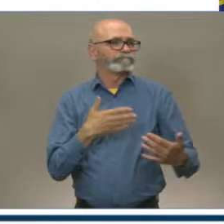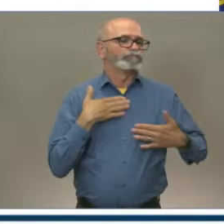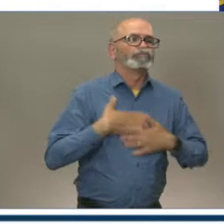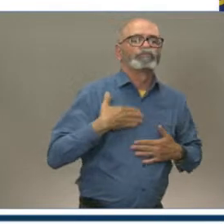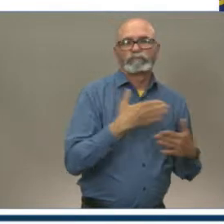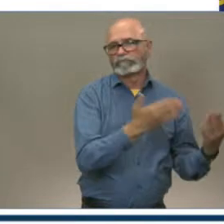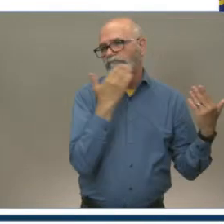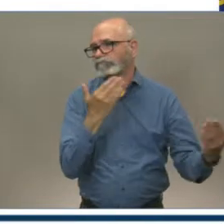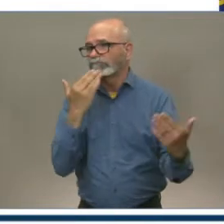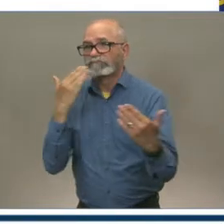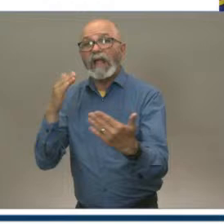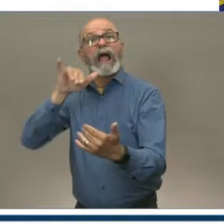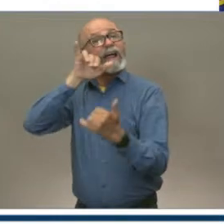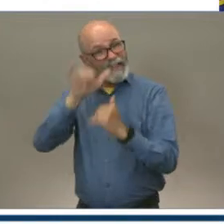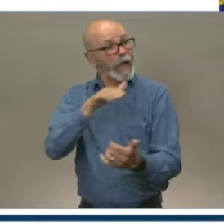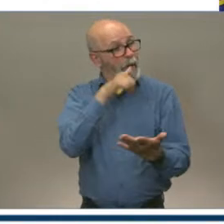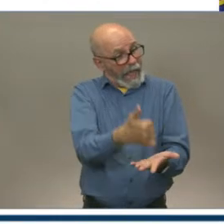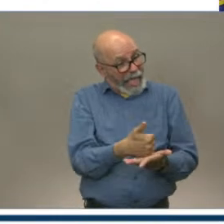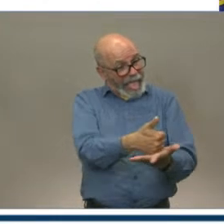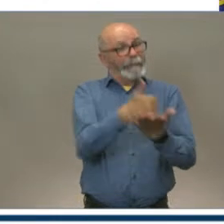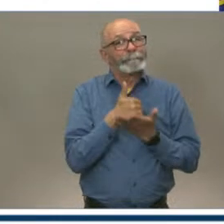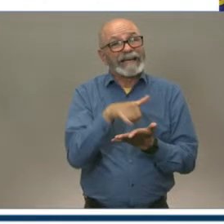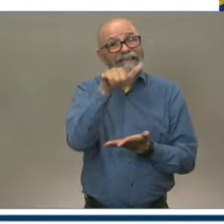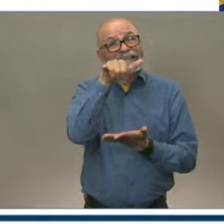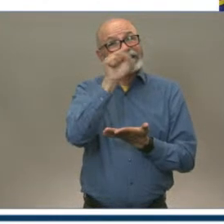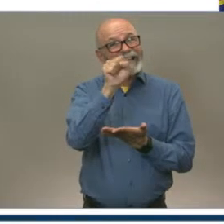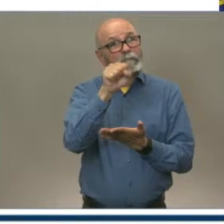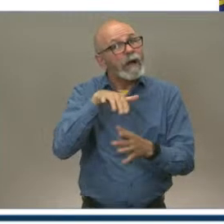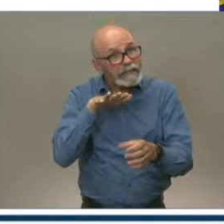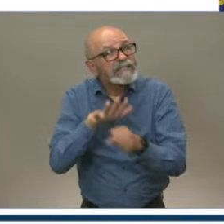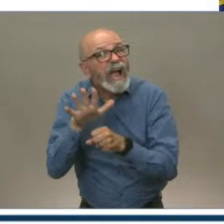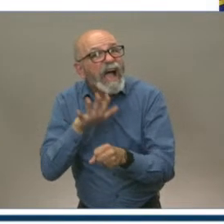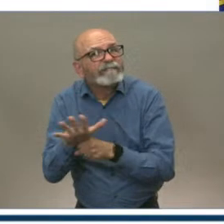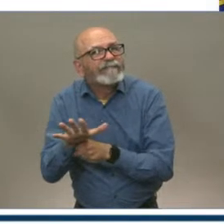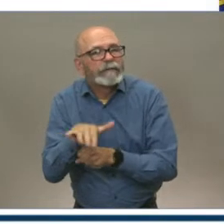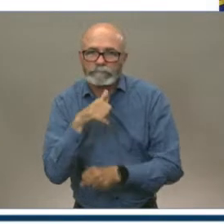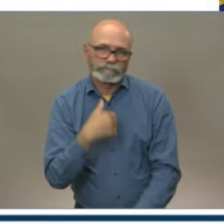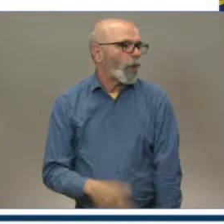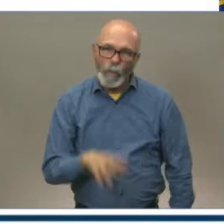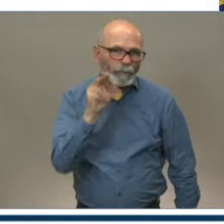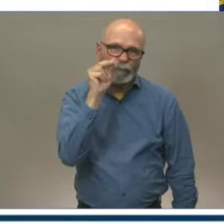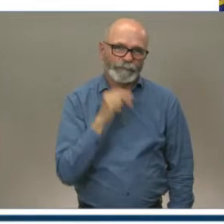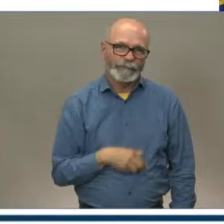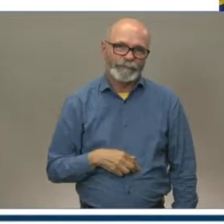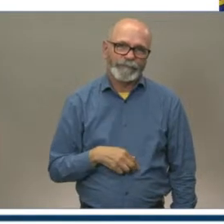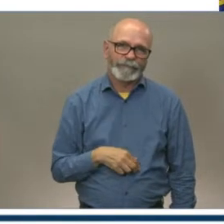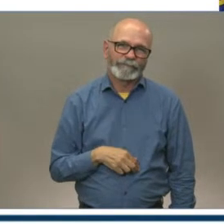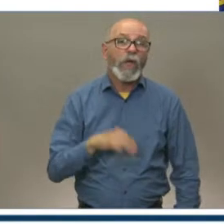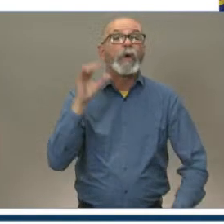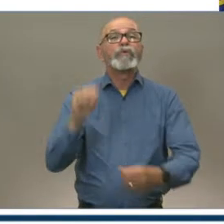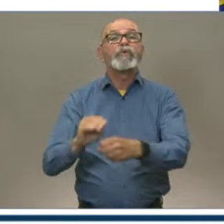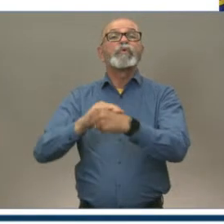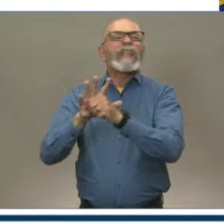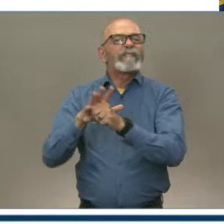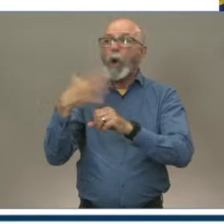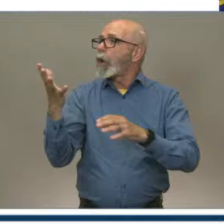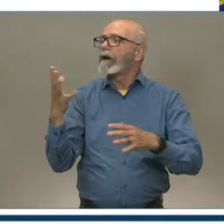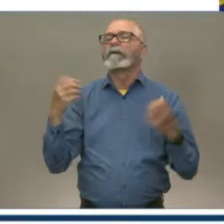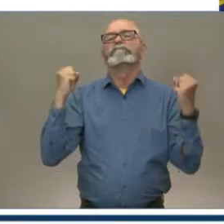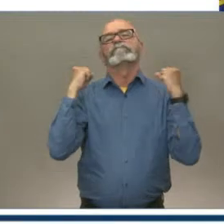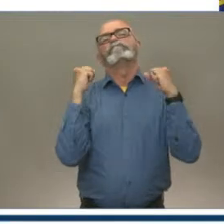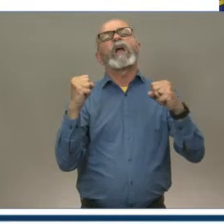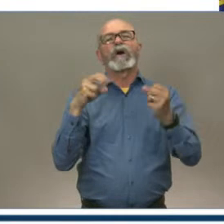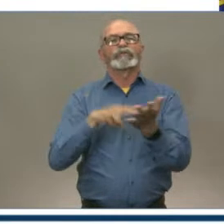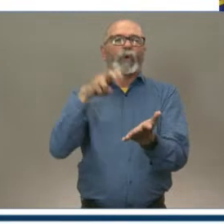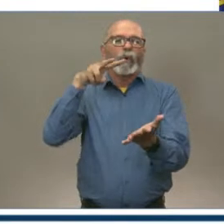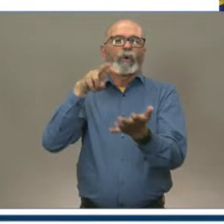helping, but sadly, it isn't enough. COVID loves movement and social gatherings. So the only way to slow the spread is